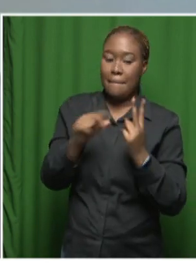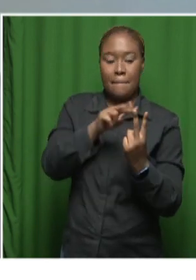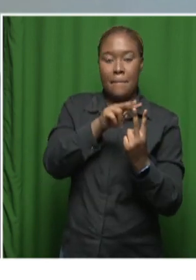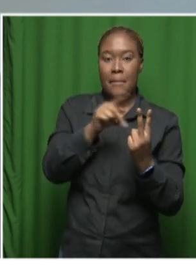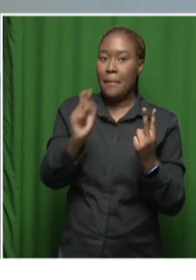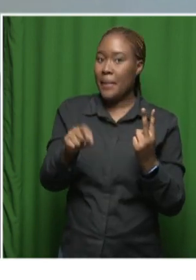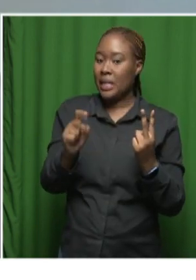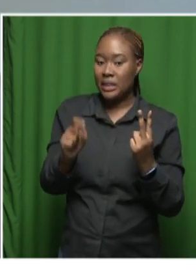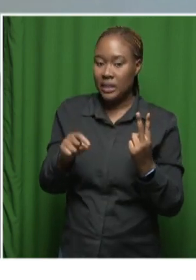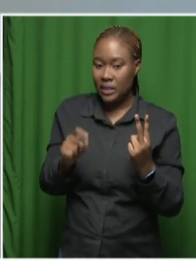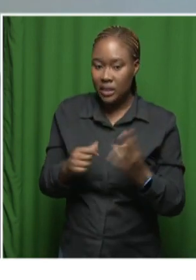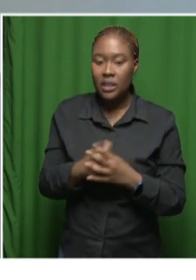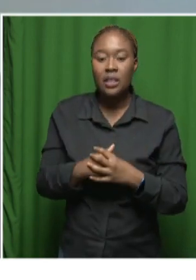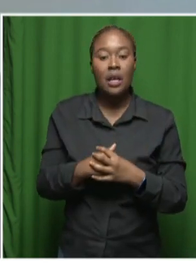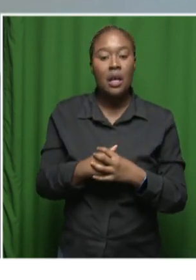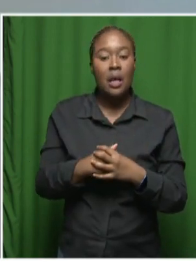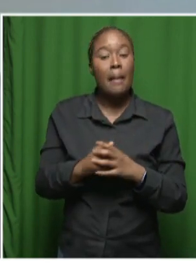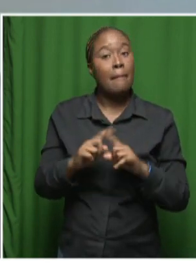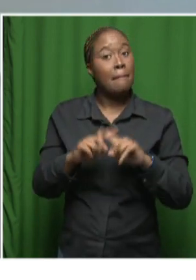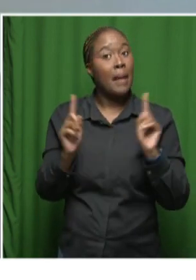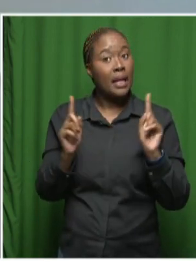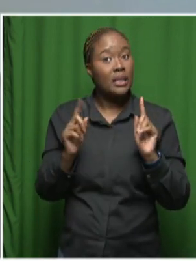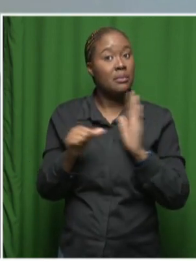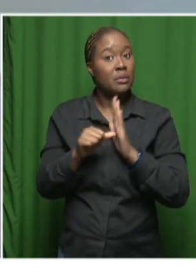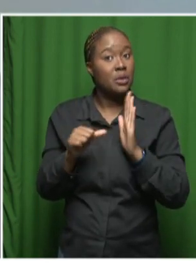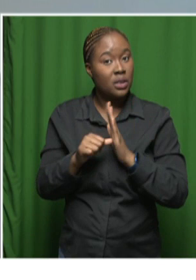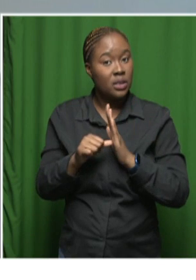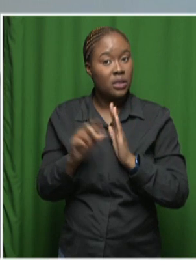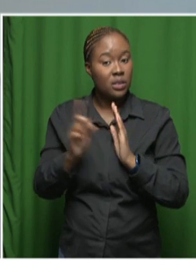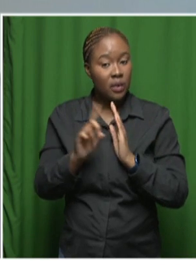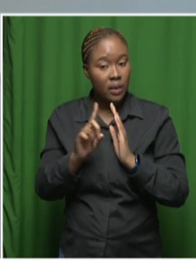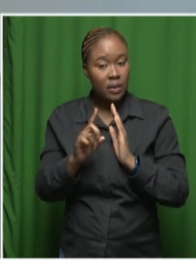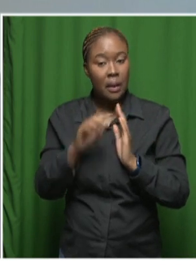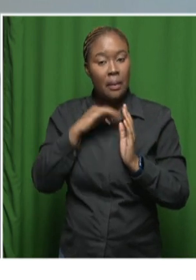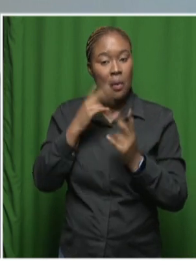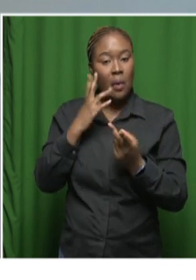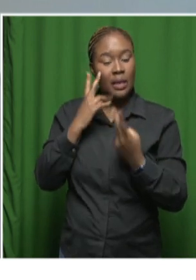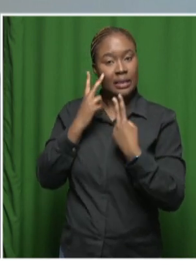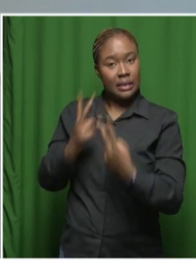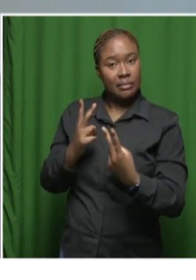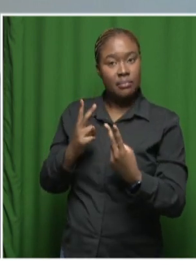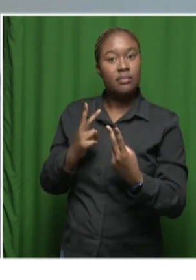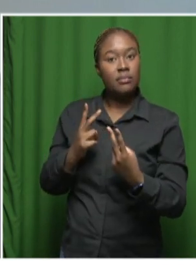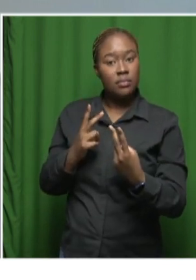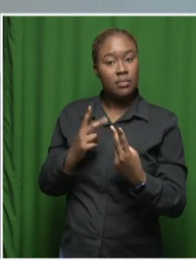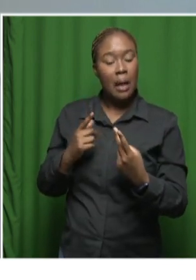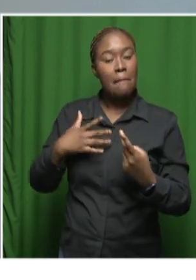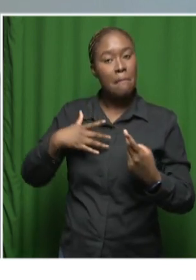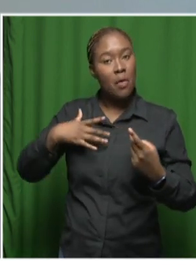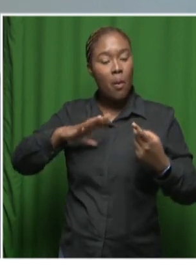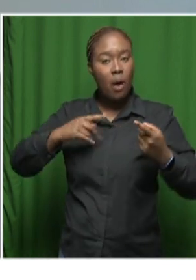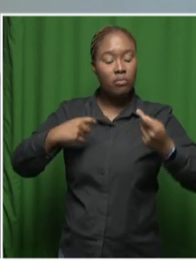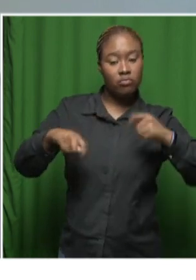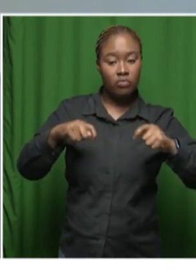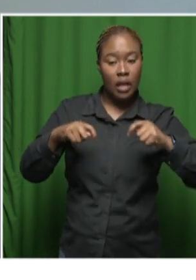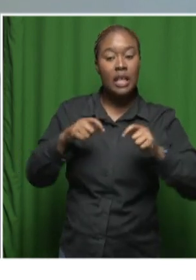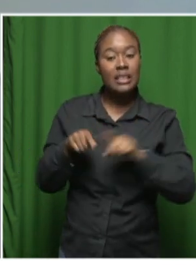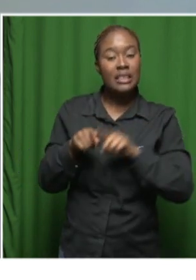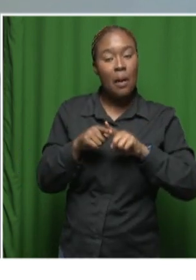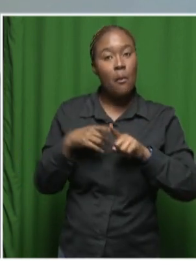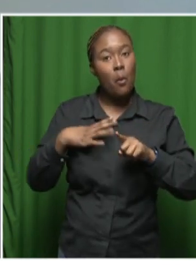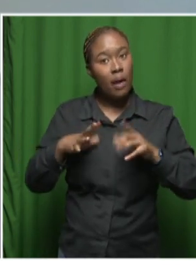they're doing right now. But we are really looking at making it as flexible and scalable as